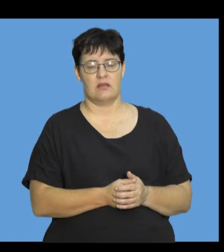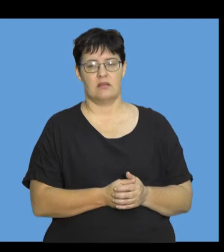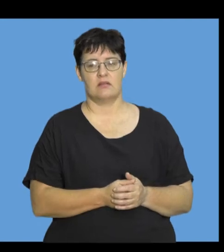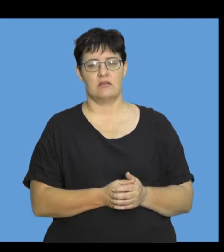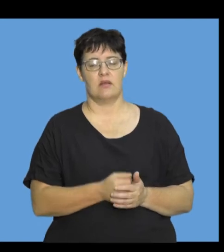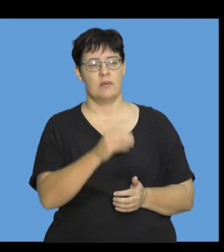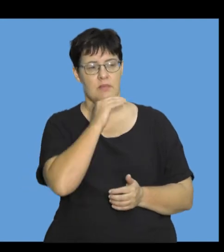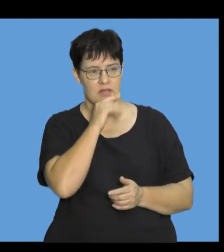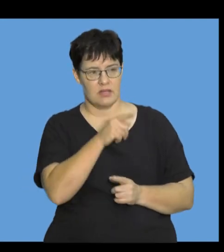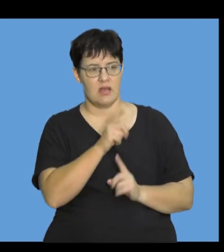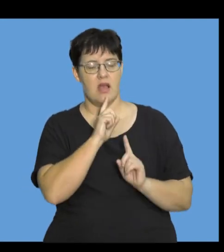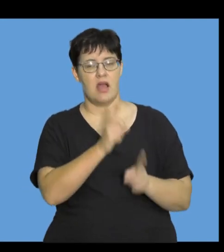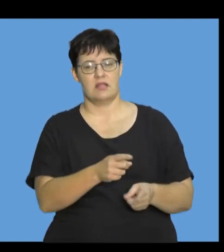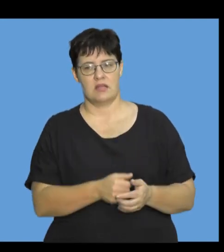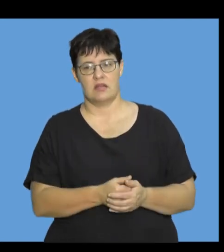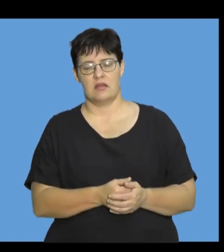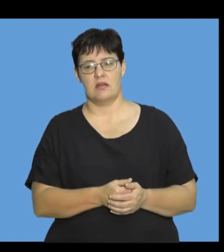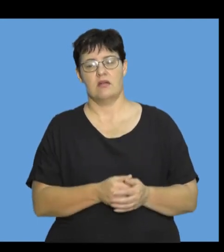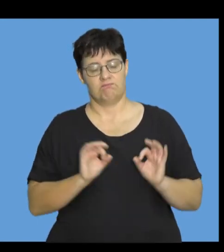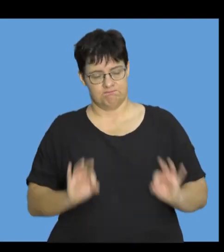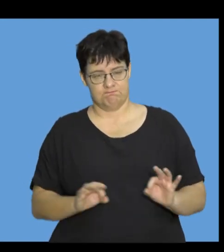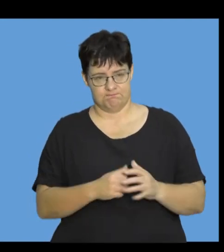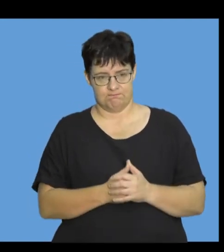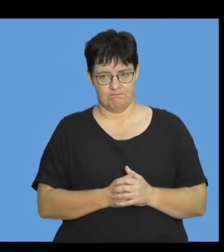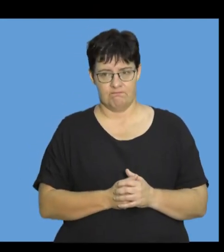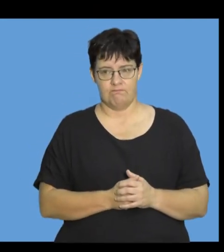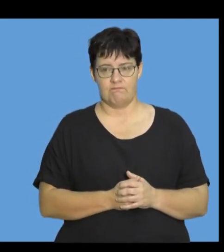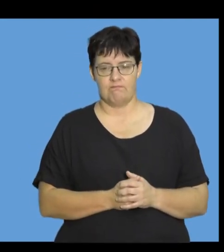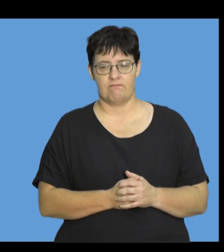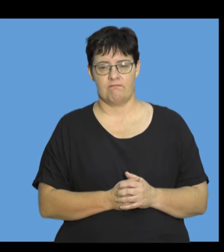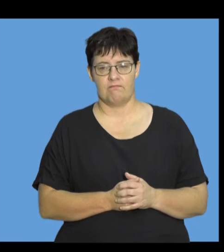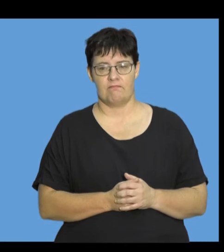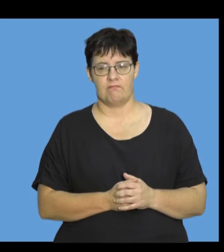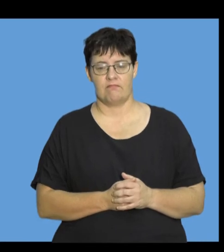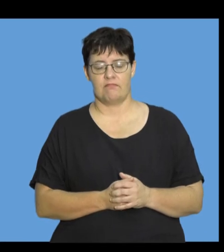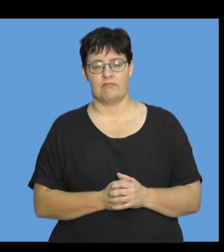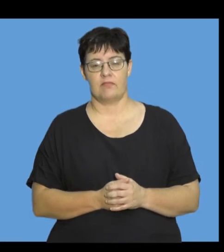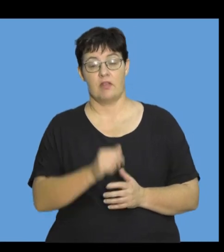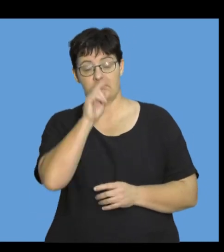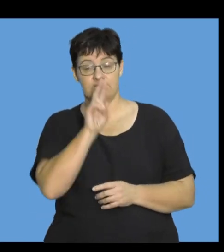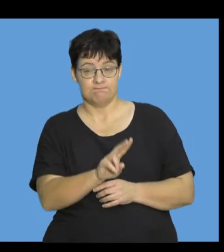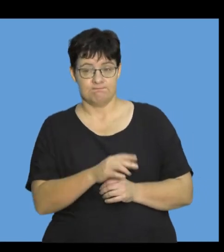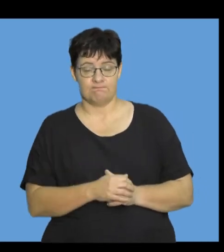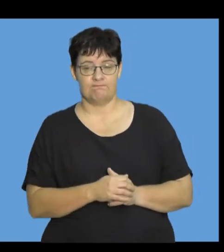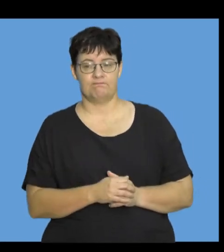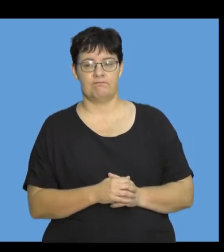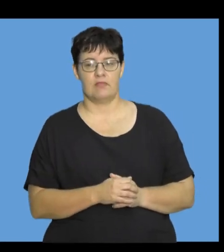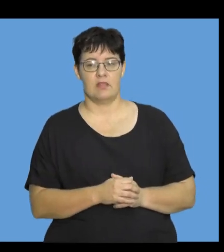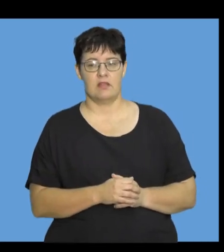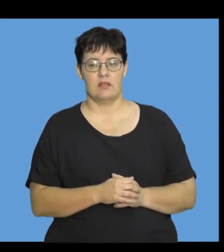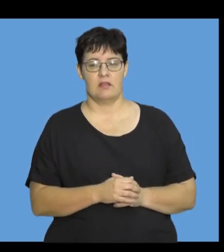that will therefore mean that my answer is definitely correct. And then we look at this one